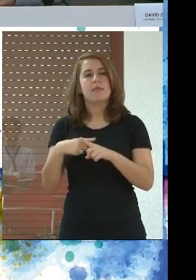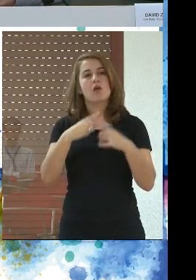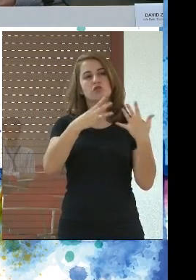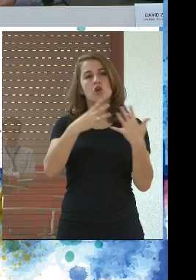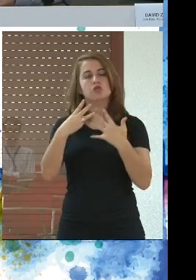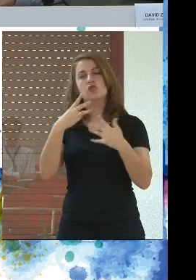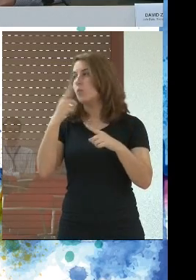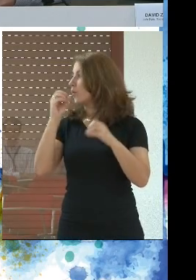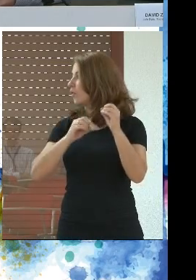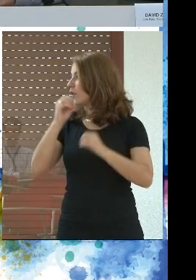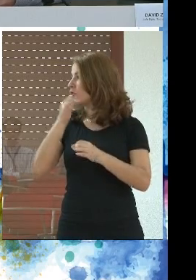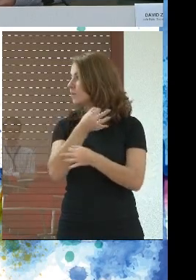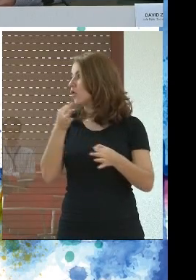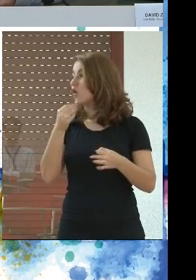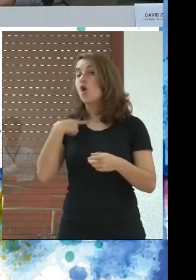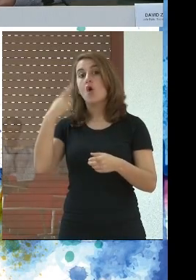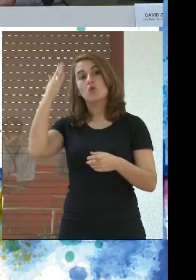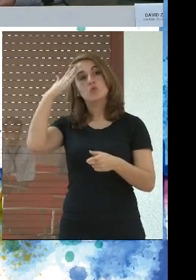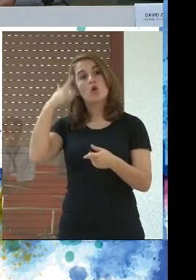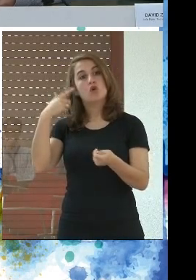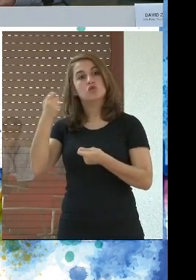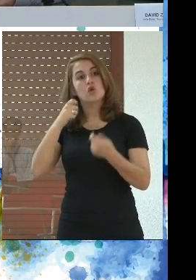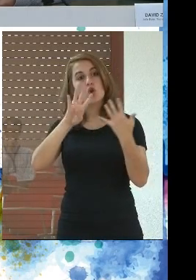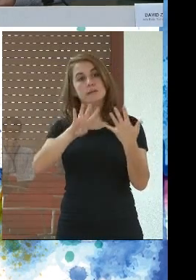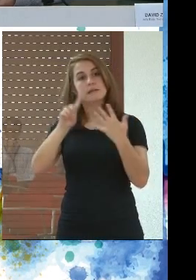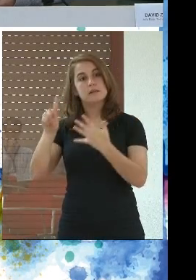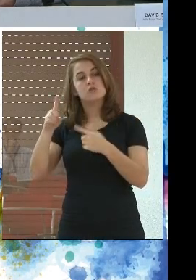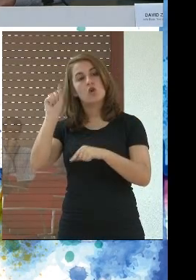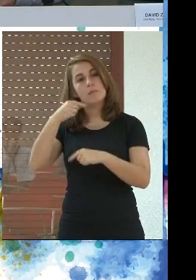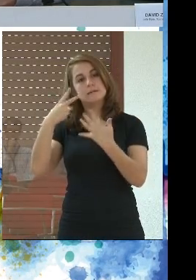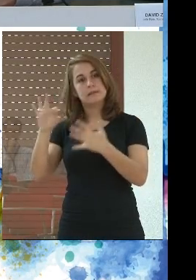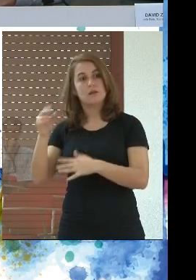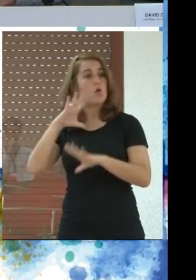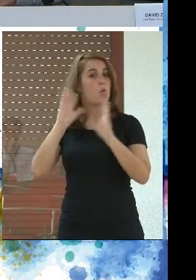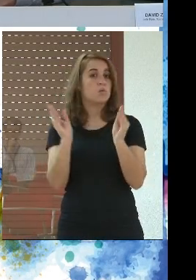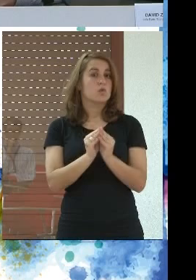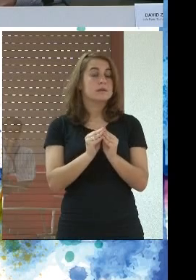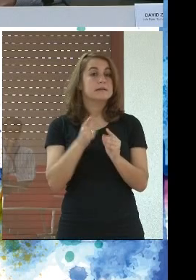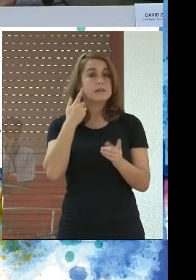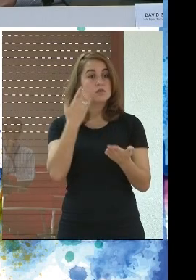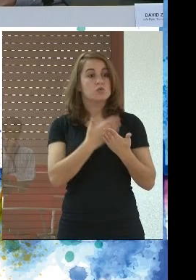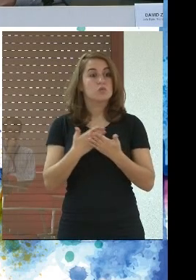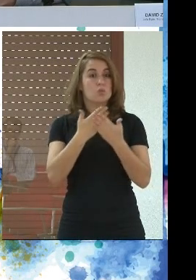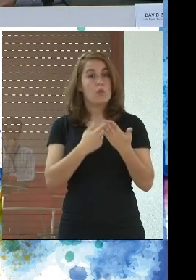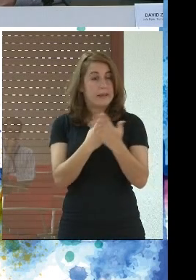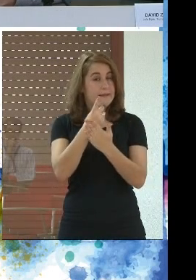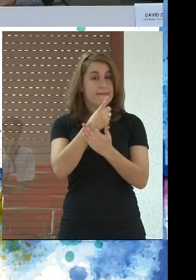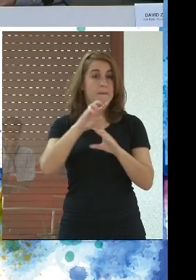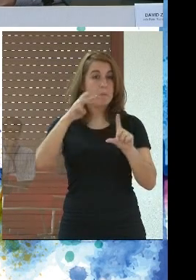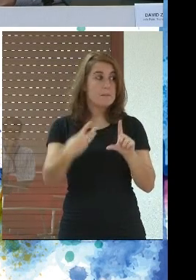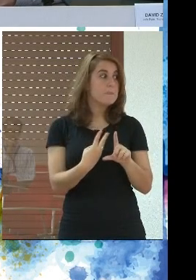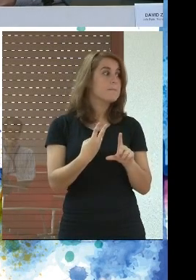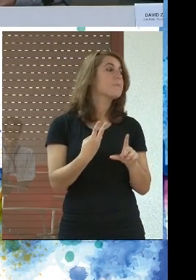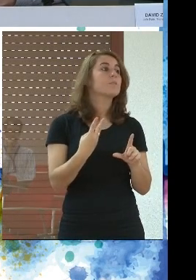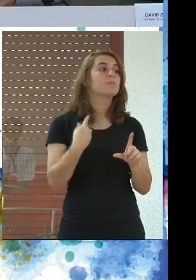average 88% precision rate, and with the control subjects, it was 96%. As conclusions of the study of